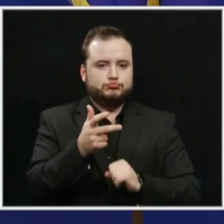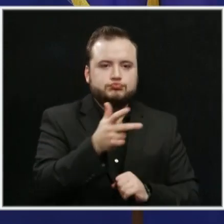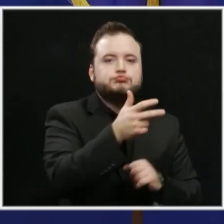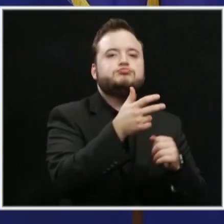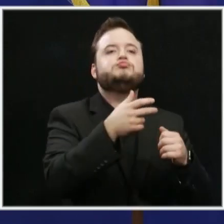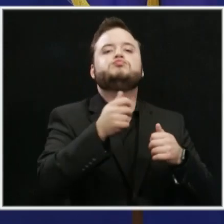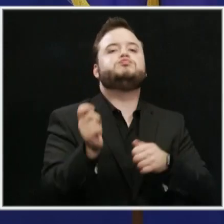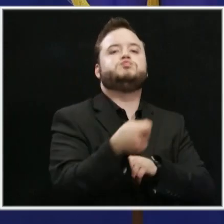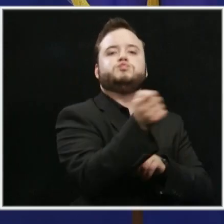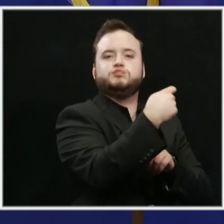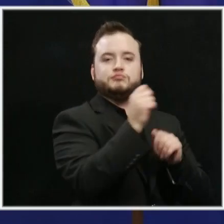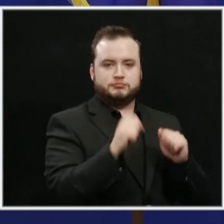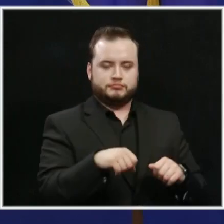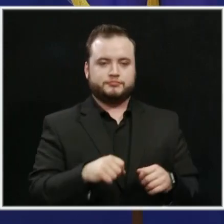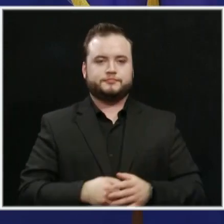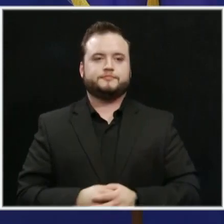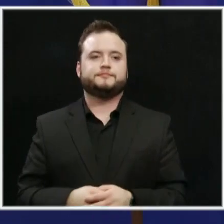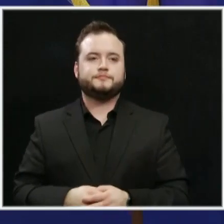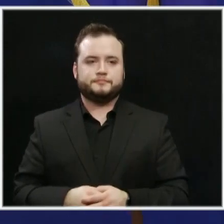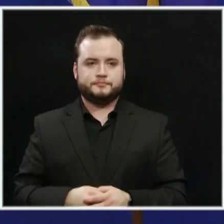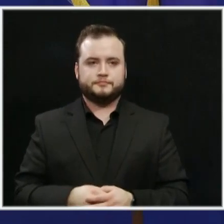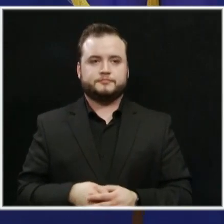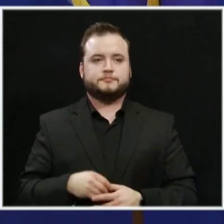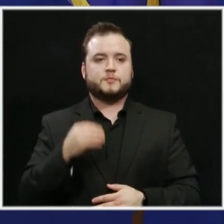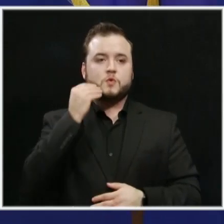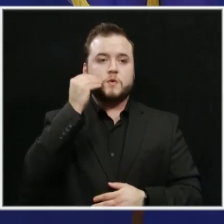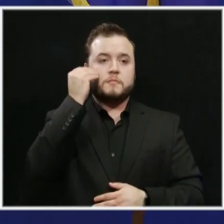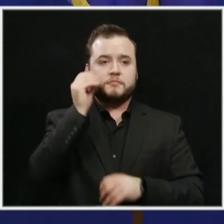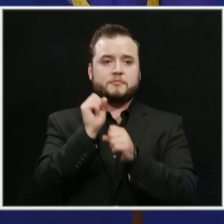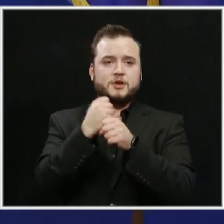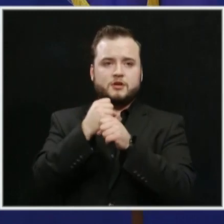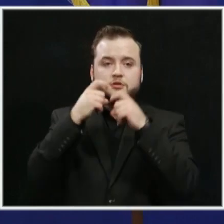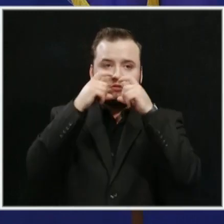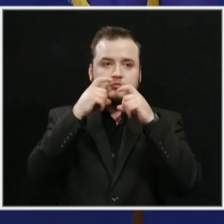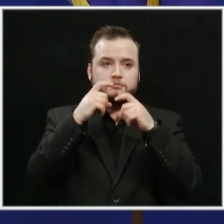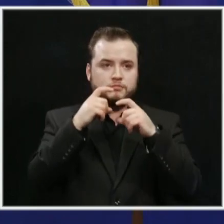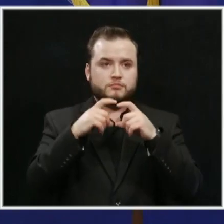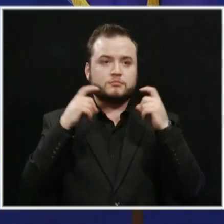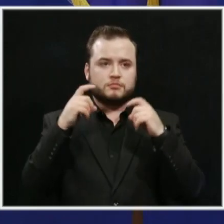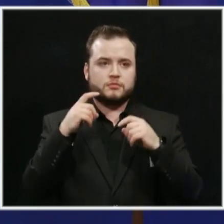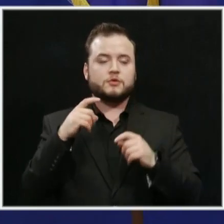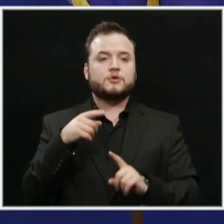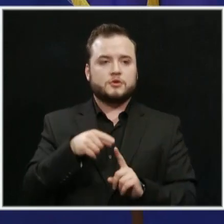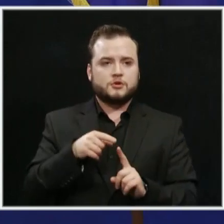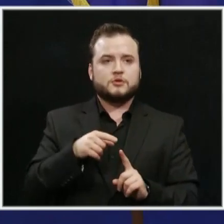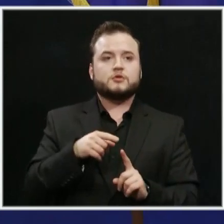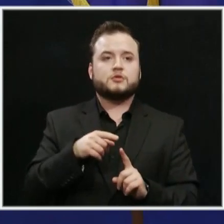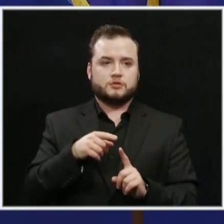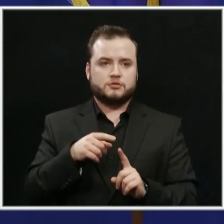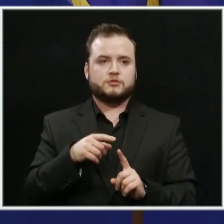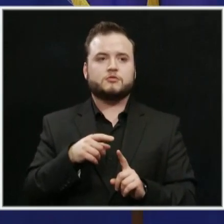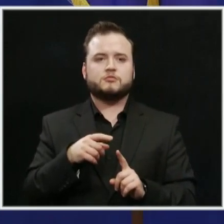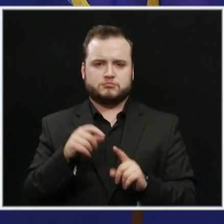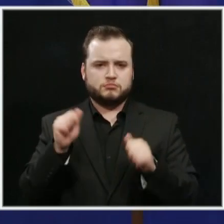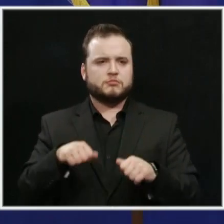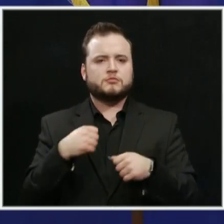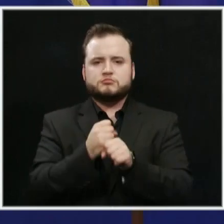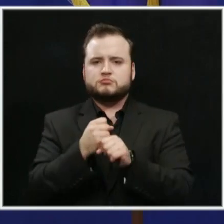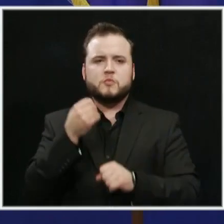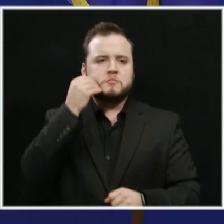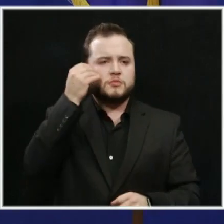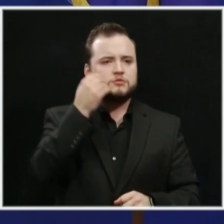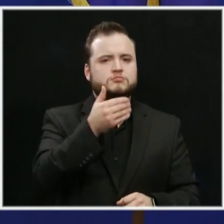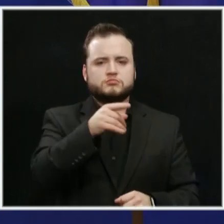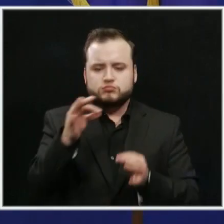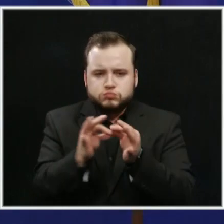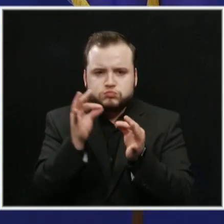drive. Crafters, sewers, creative people all over have been doing this. We're going to try and organize a little bit around this with an understanding.